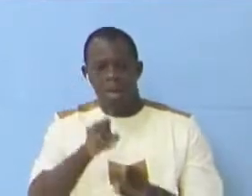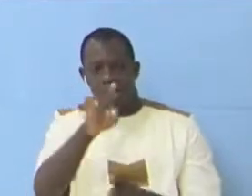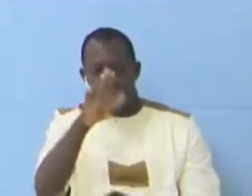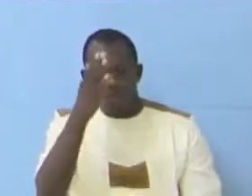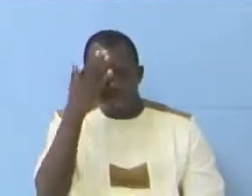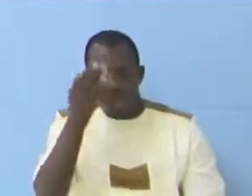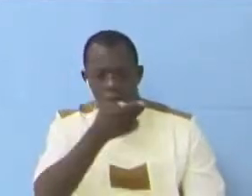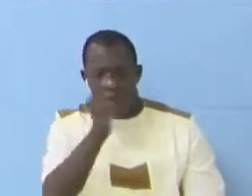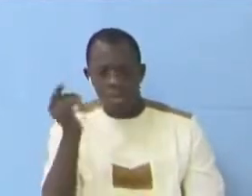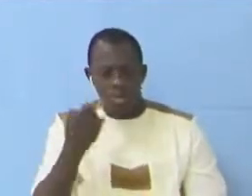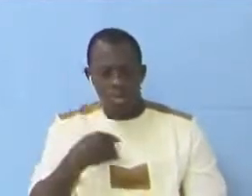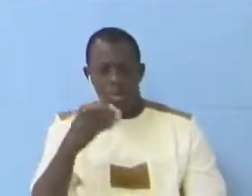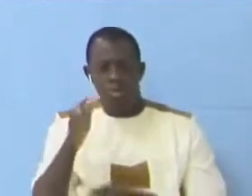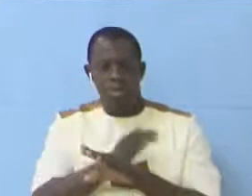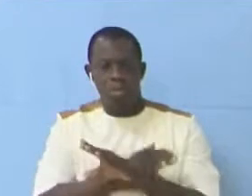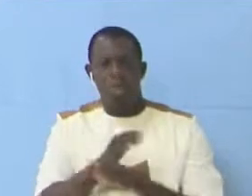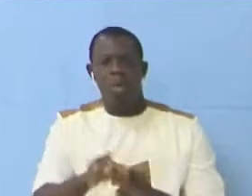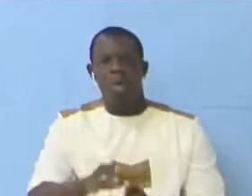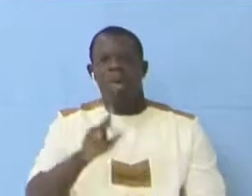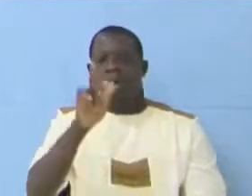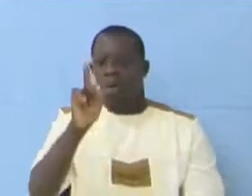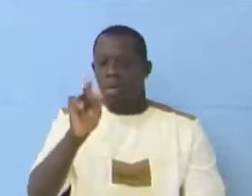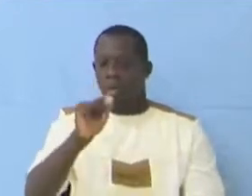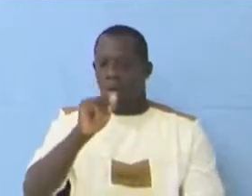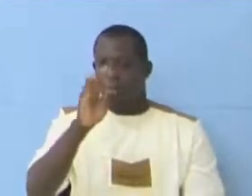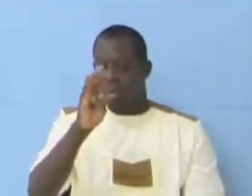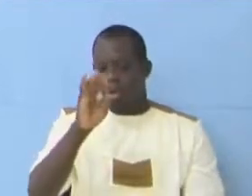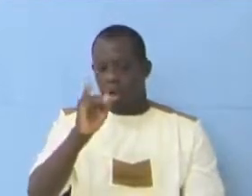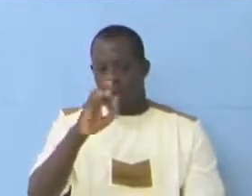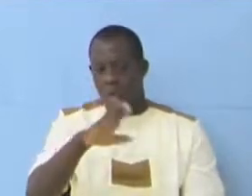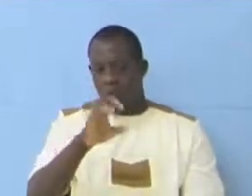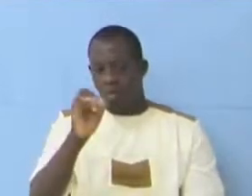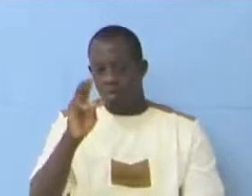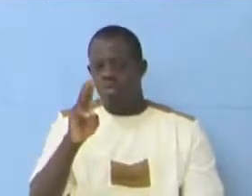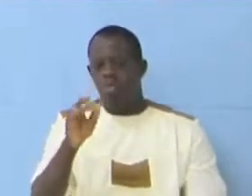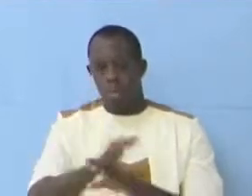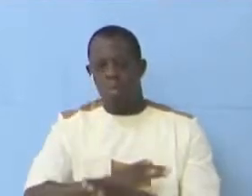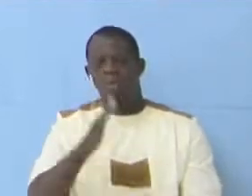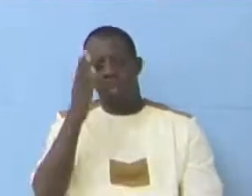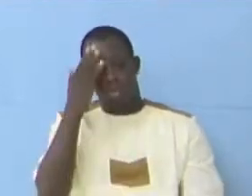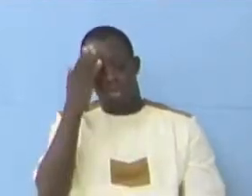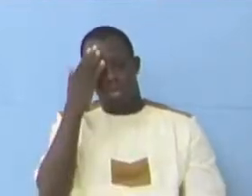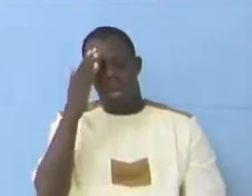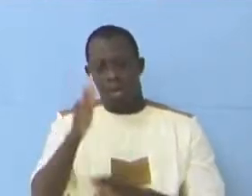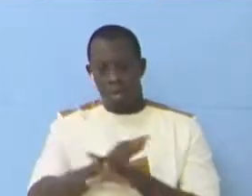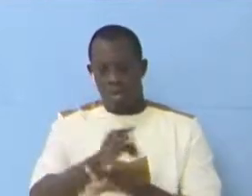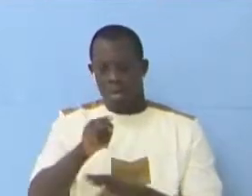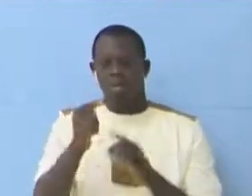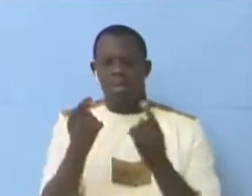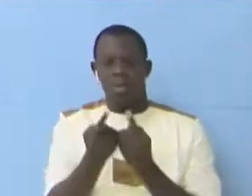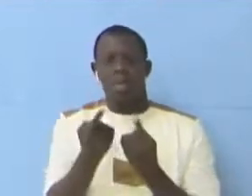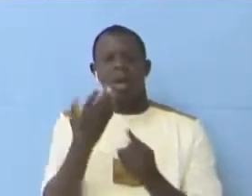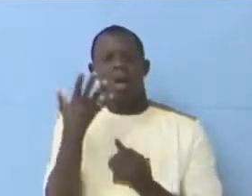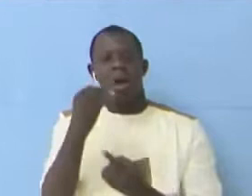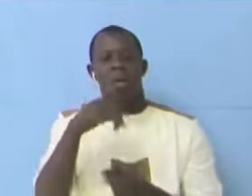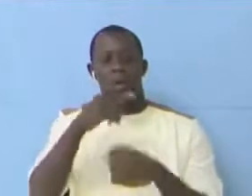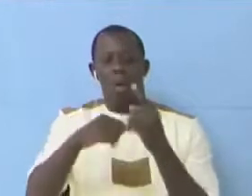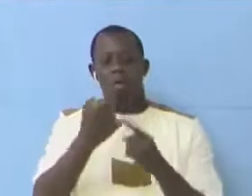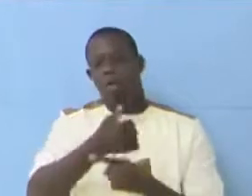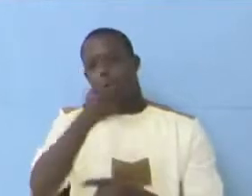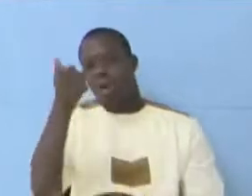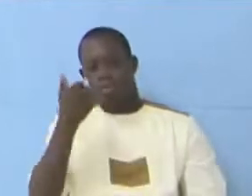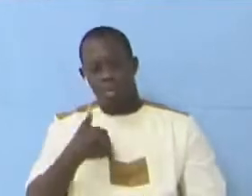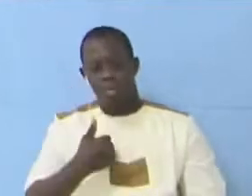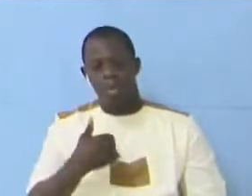balaa loolu. Kabiru Sedi I know before. Kabiru Sedi moom xamoon naa ko balaa lii. How about the others? ñeneen ñi nag.